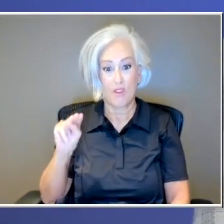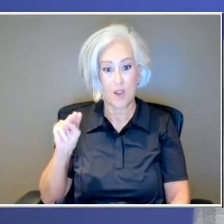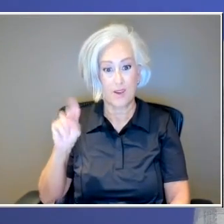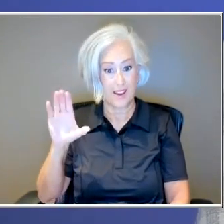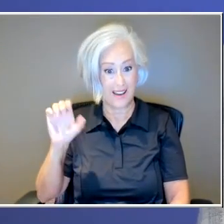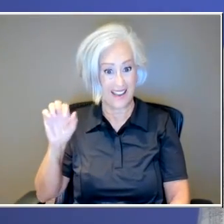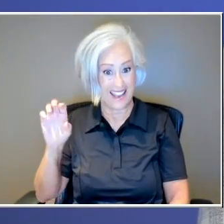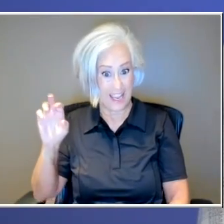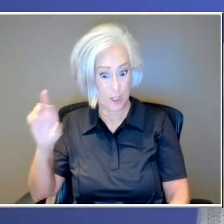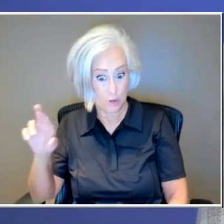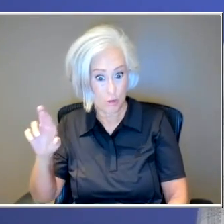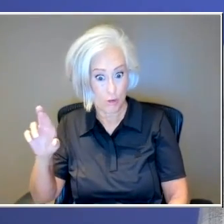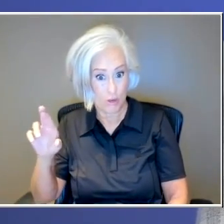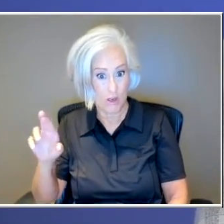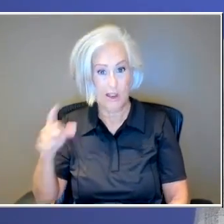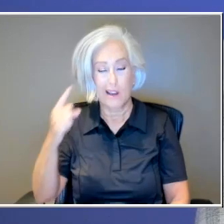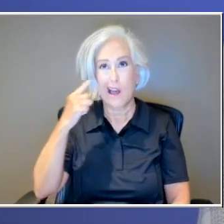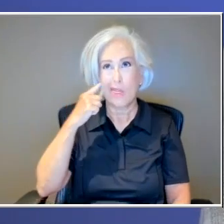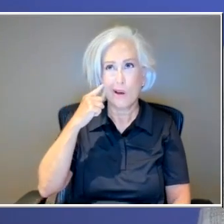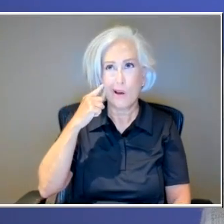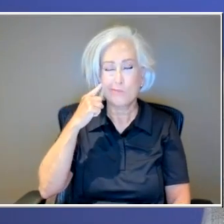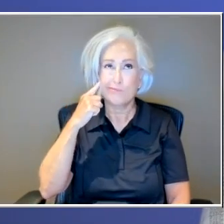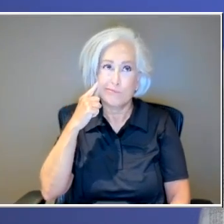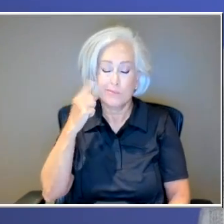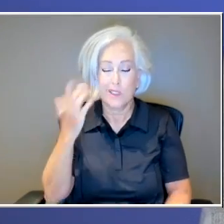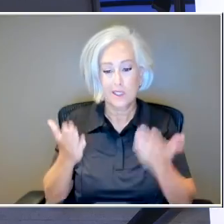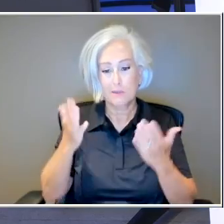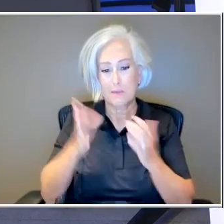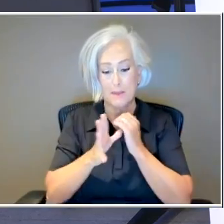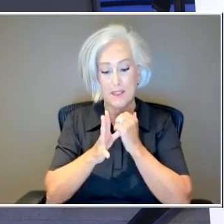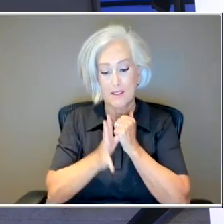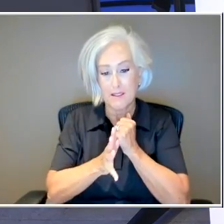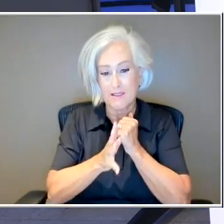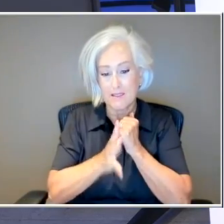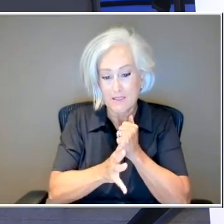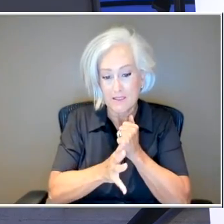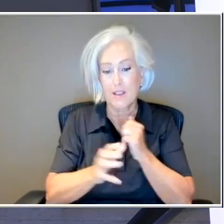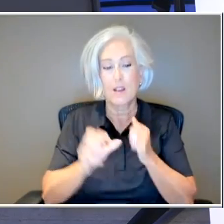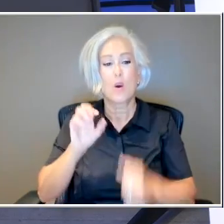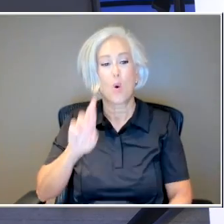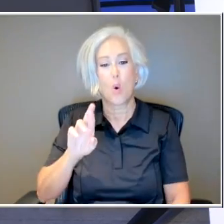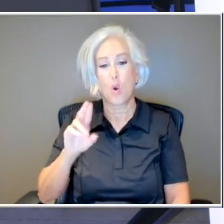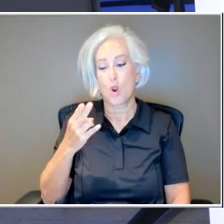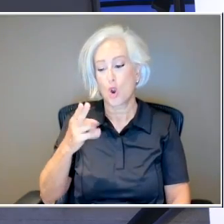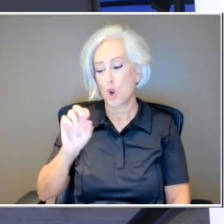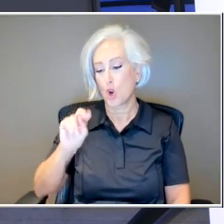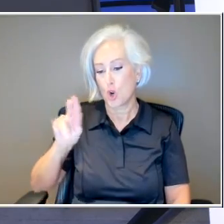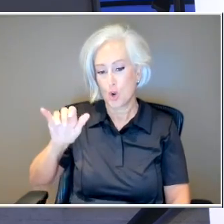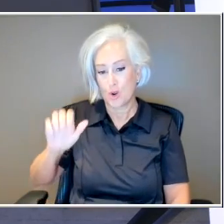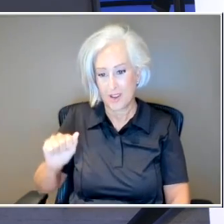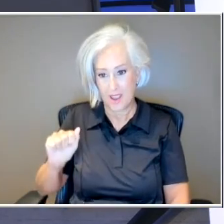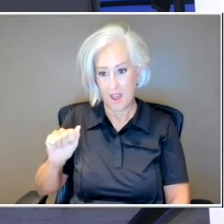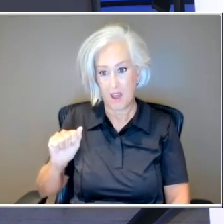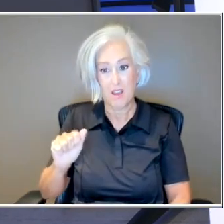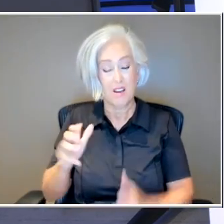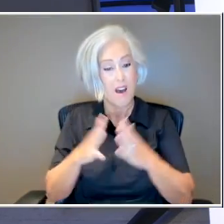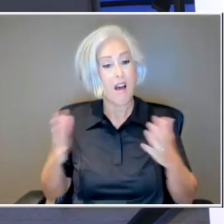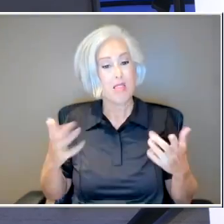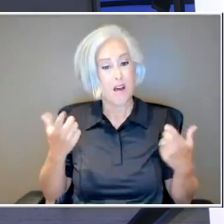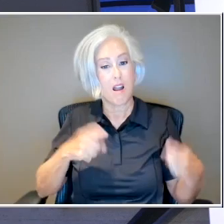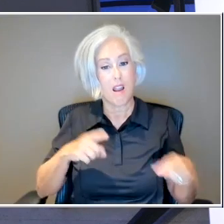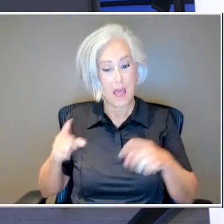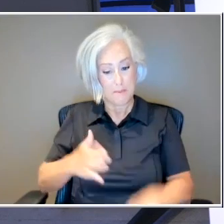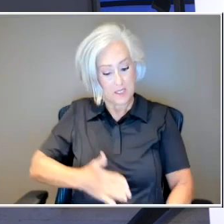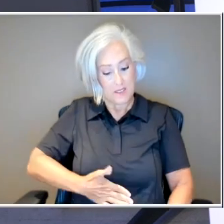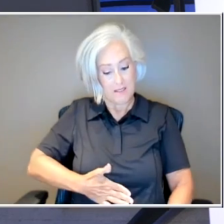either constipation or maybe a hernia. Because we have a lot going on in the gut, That's Dr. right. Spuzak. That's right. I don't know if I would jump